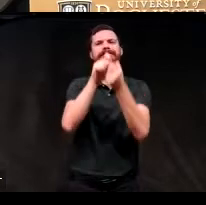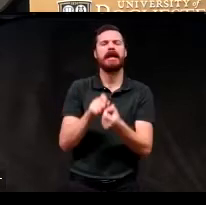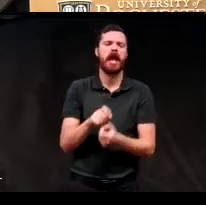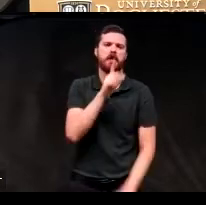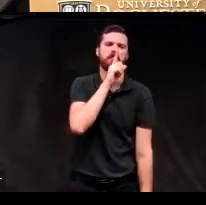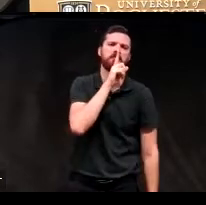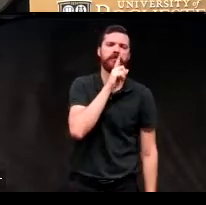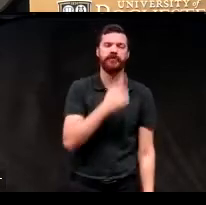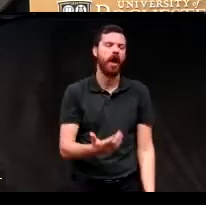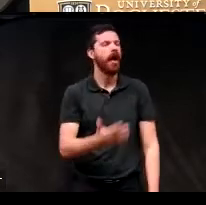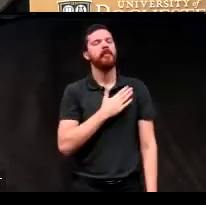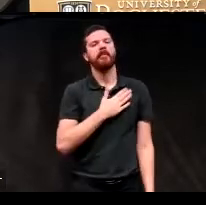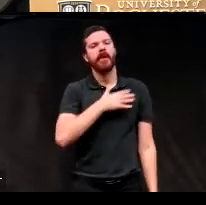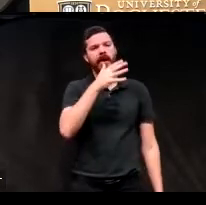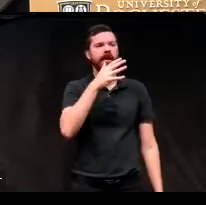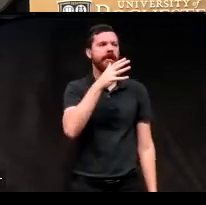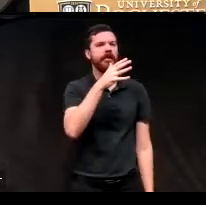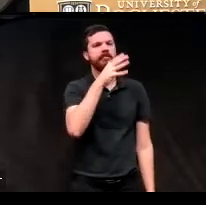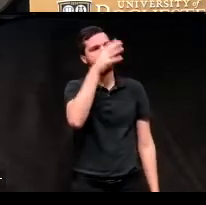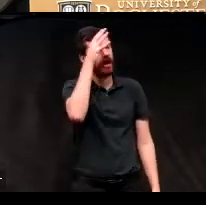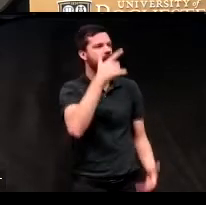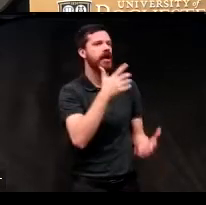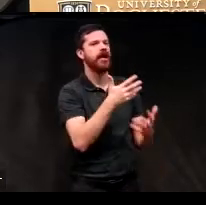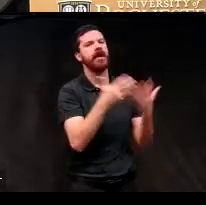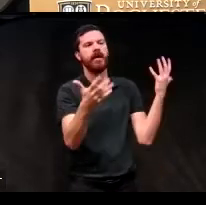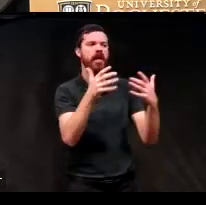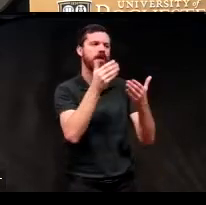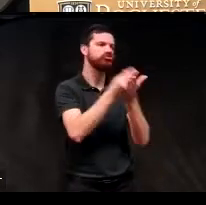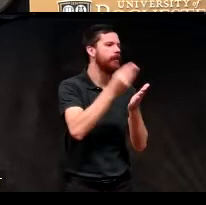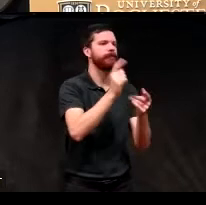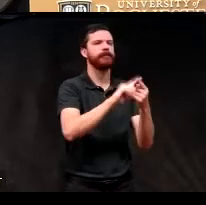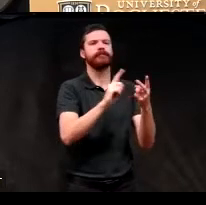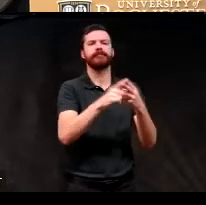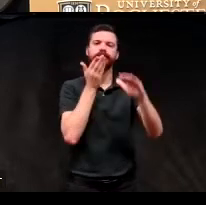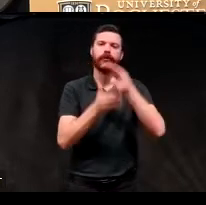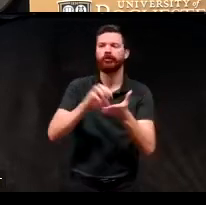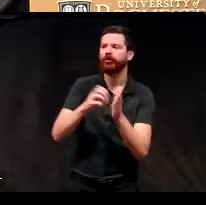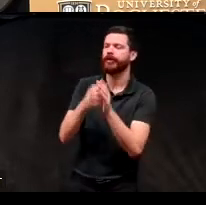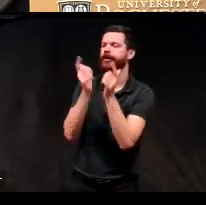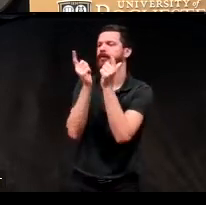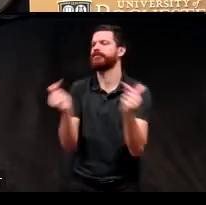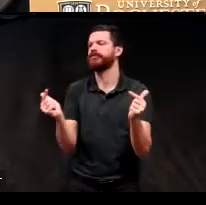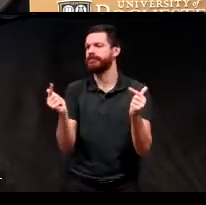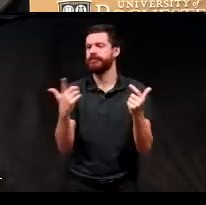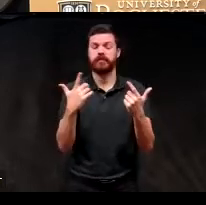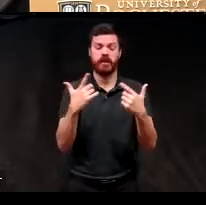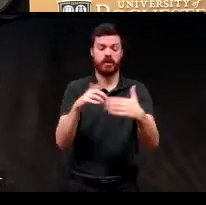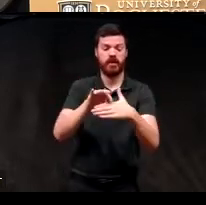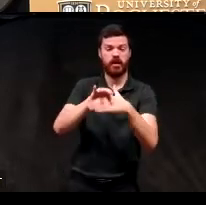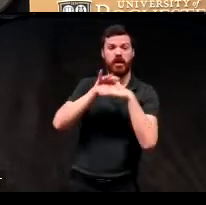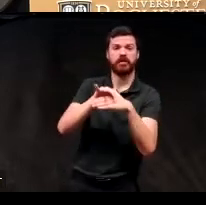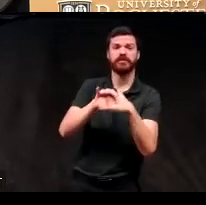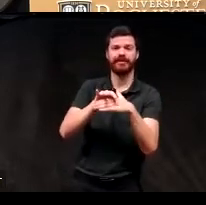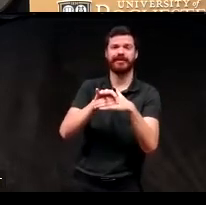parent, you know, she spent a lot of time shopping, or my parents spent a lot of time baking cookies. The content or the sort